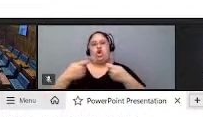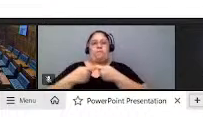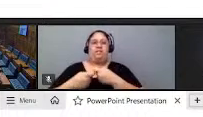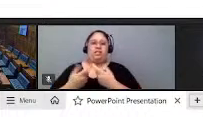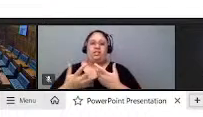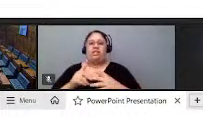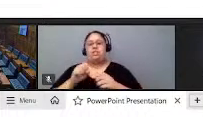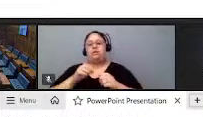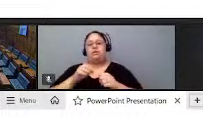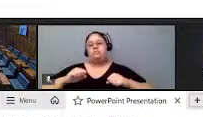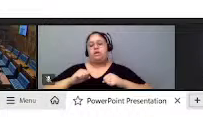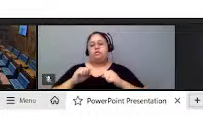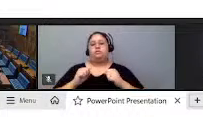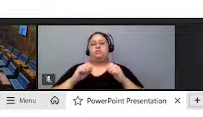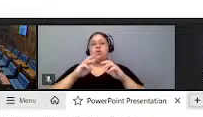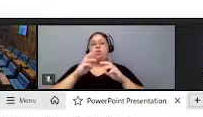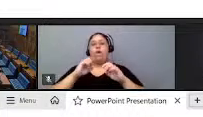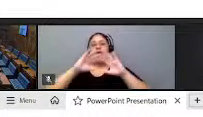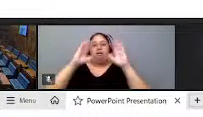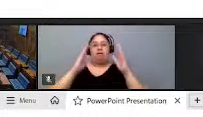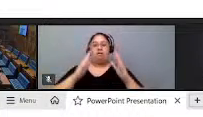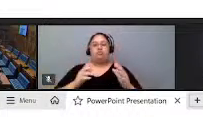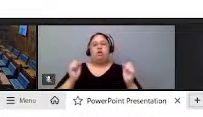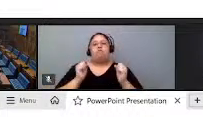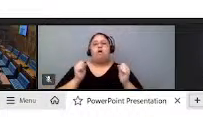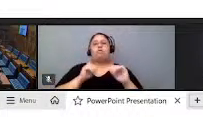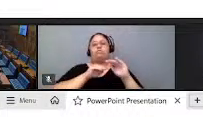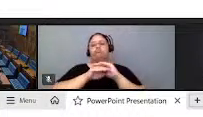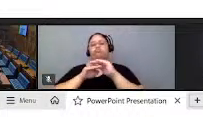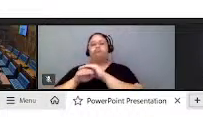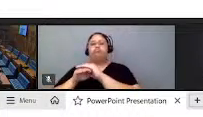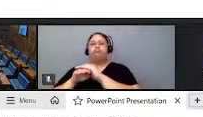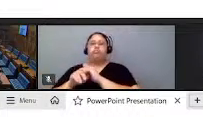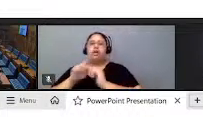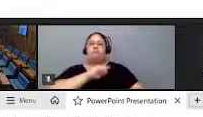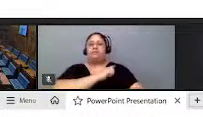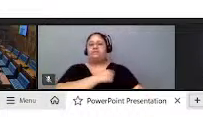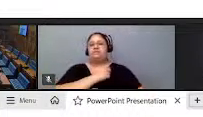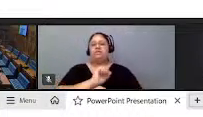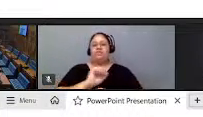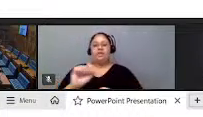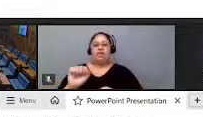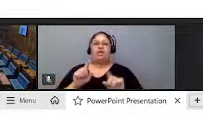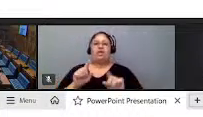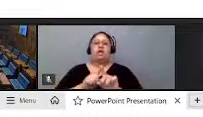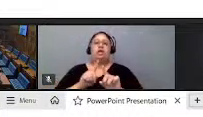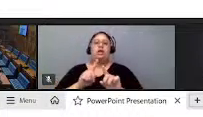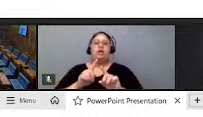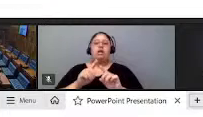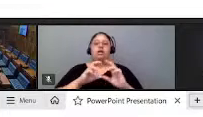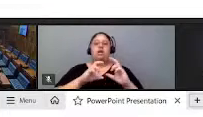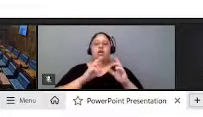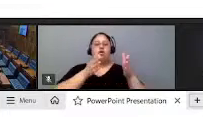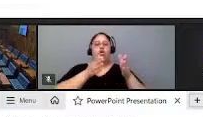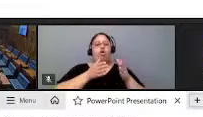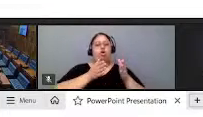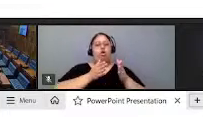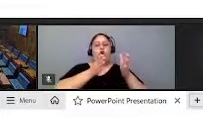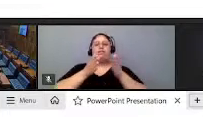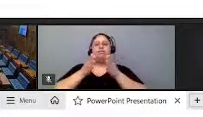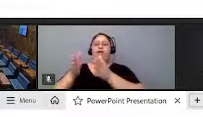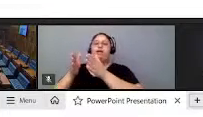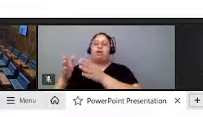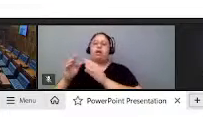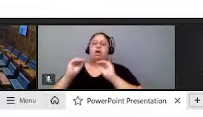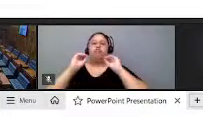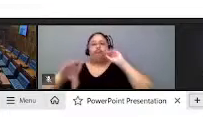space is the warehousing the coold storage the rer capacity and um a container Depot there